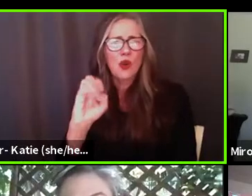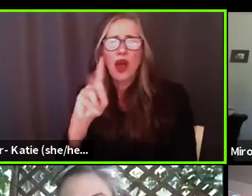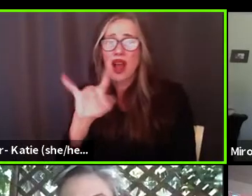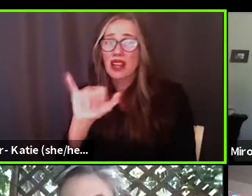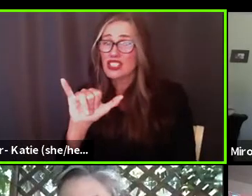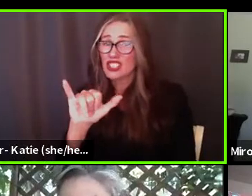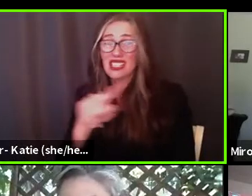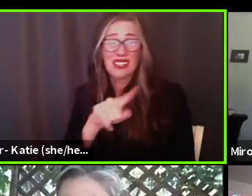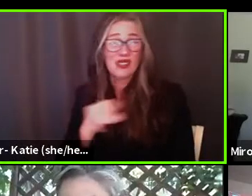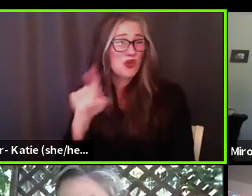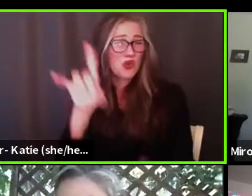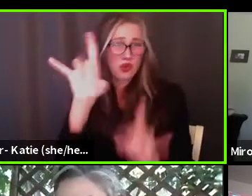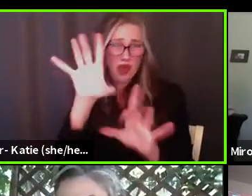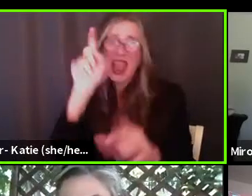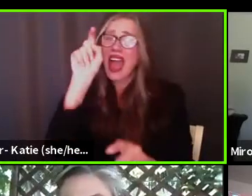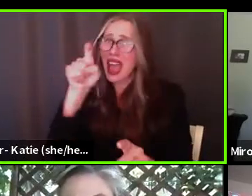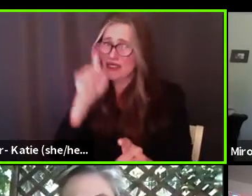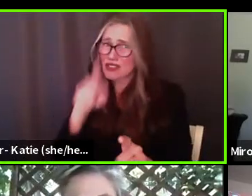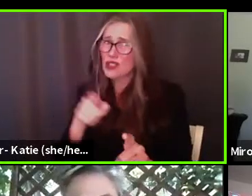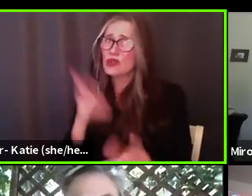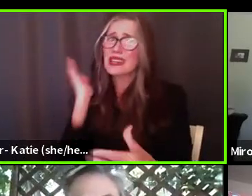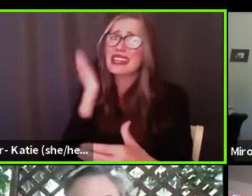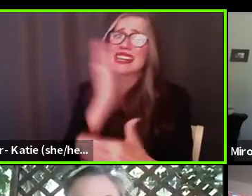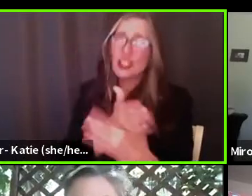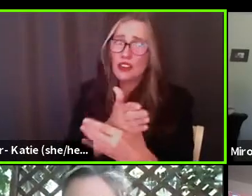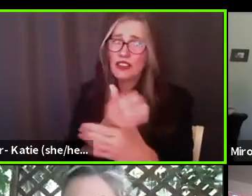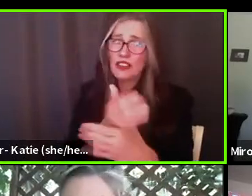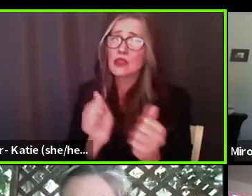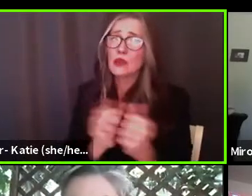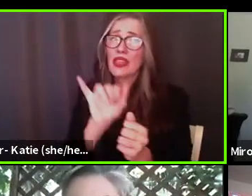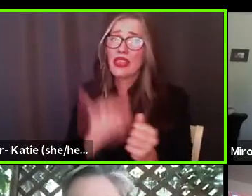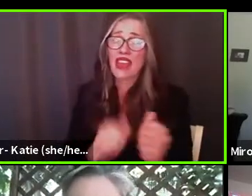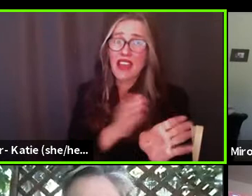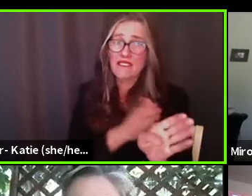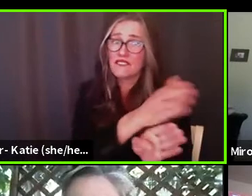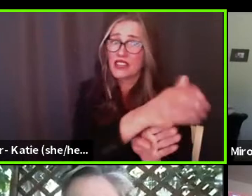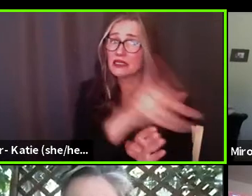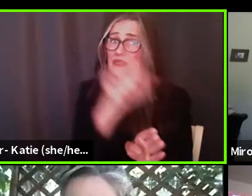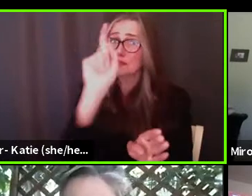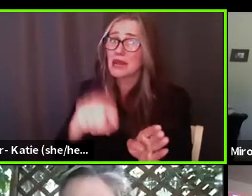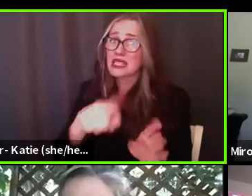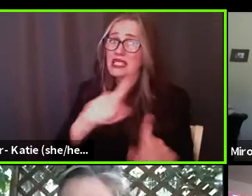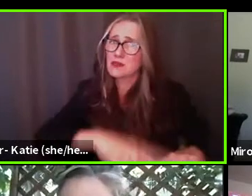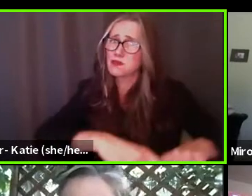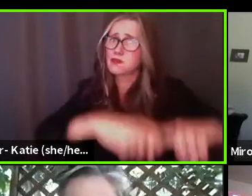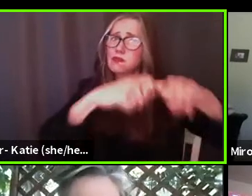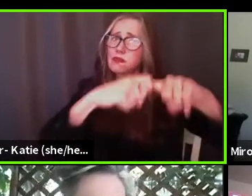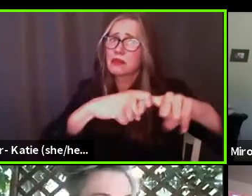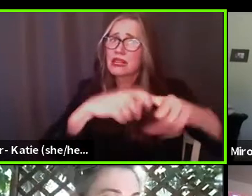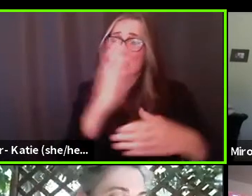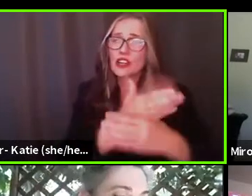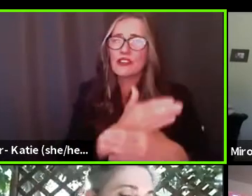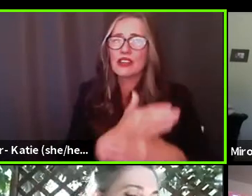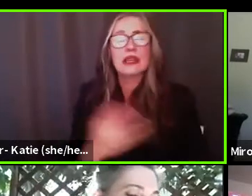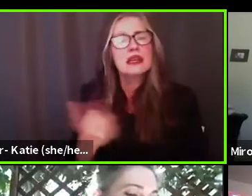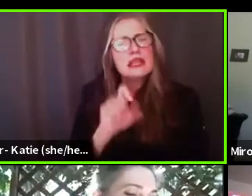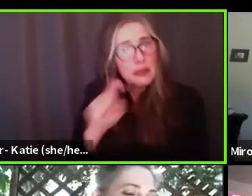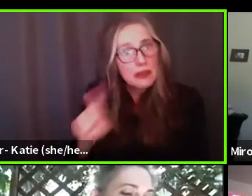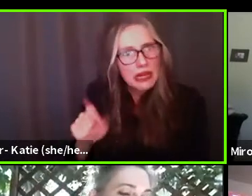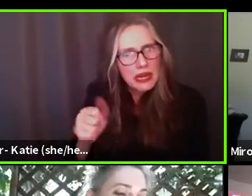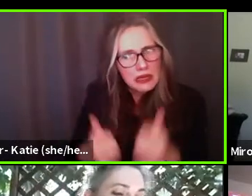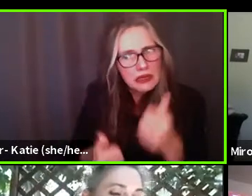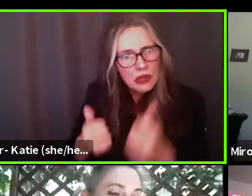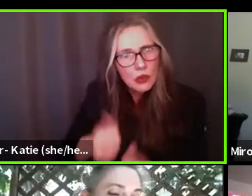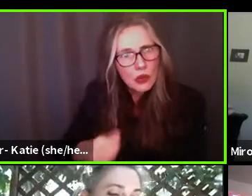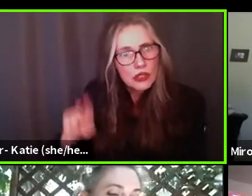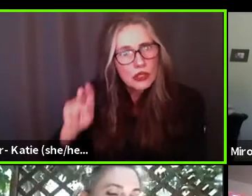field cynthia we had a question in the chat about which uh uc teaching hospital was uh